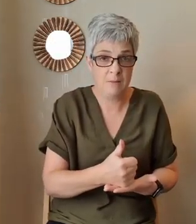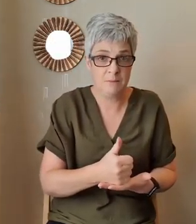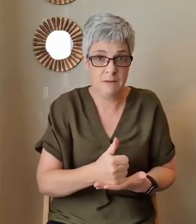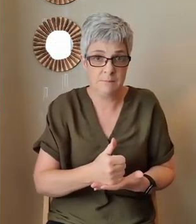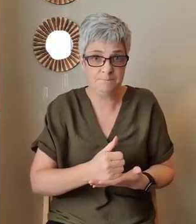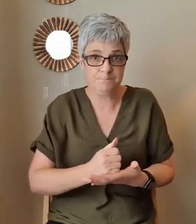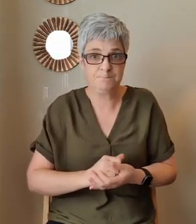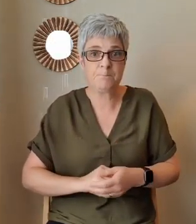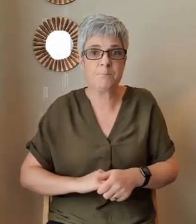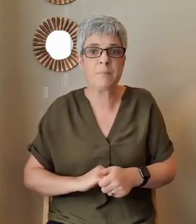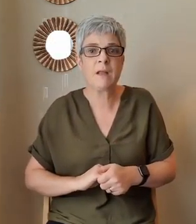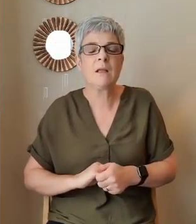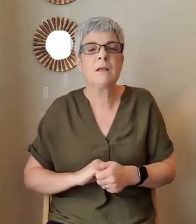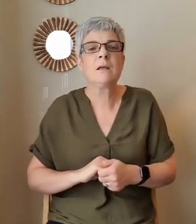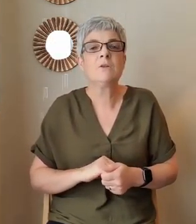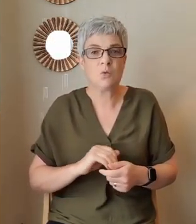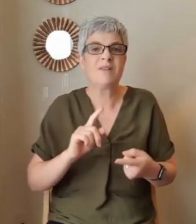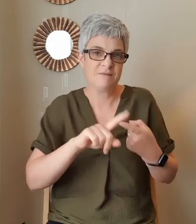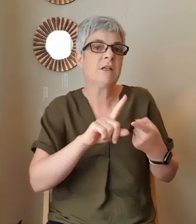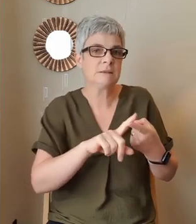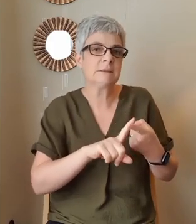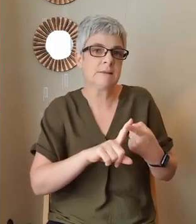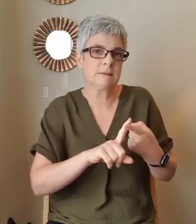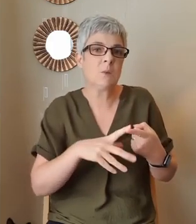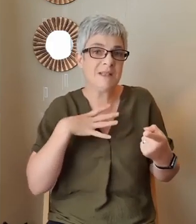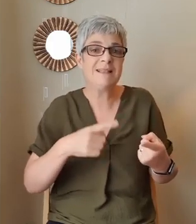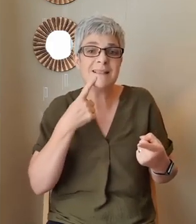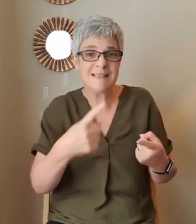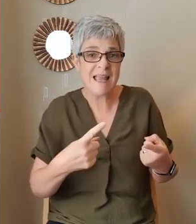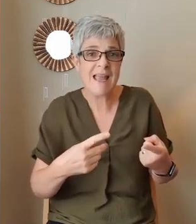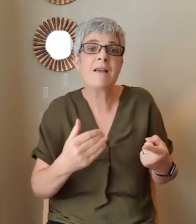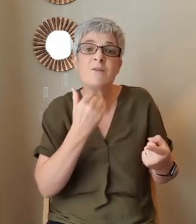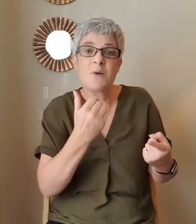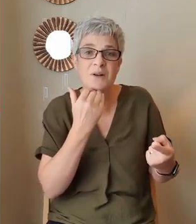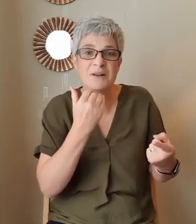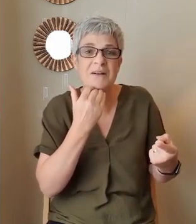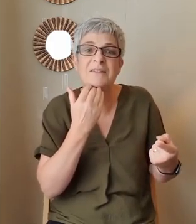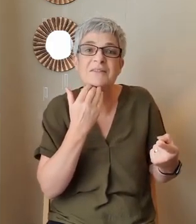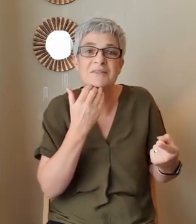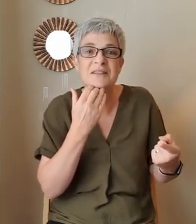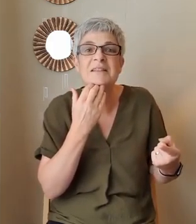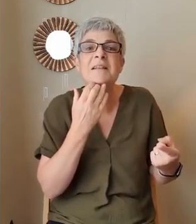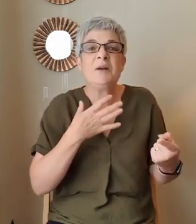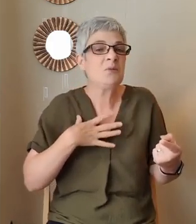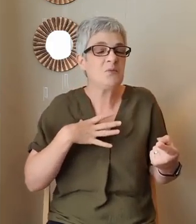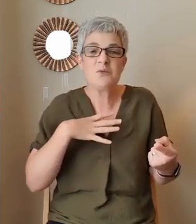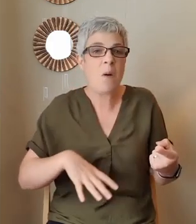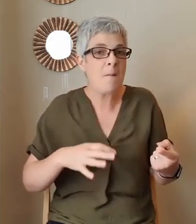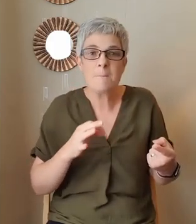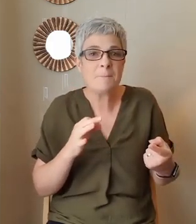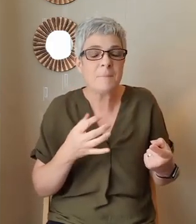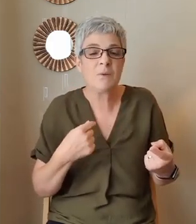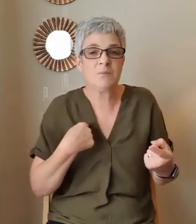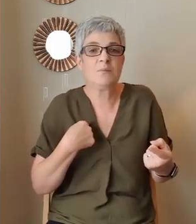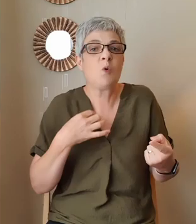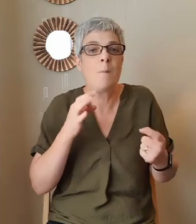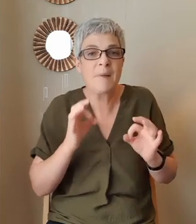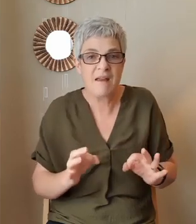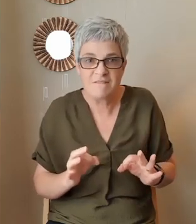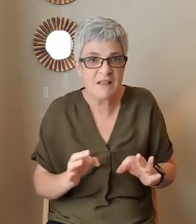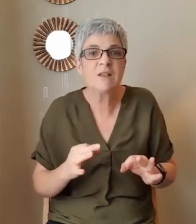mercy. So that's the first thing. We need to see that we are not sufficient. We're not perfect. We need forgiveness.